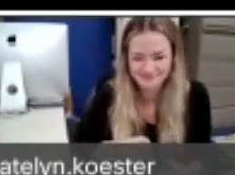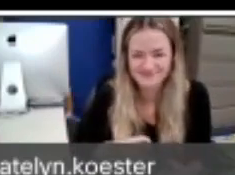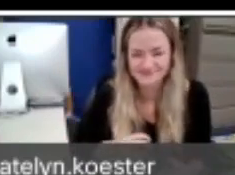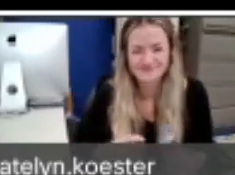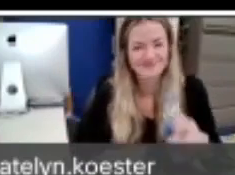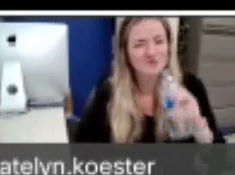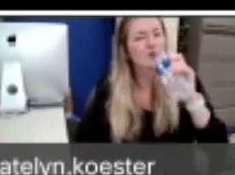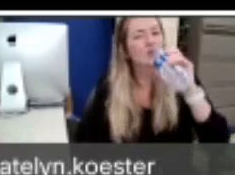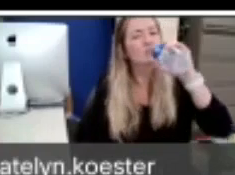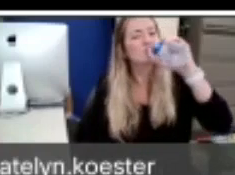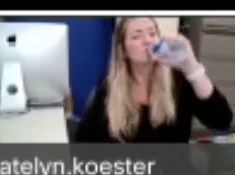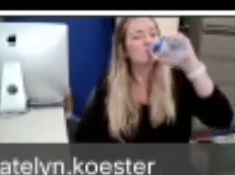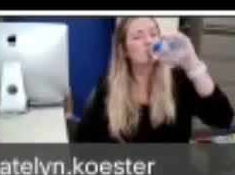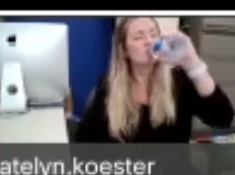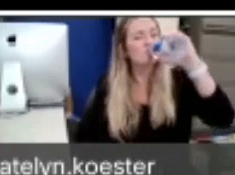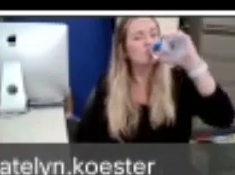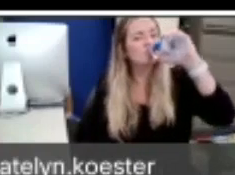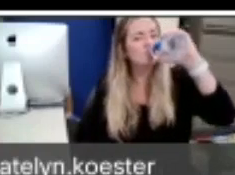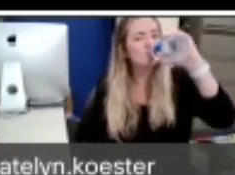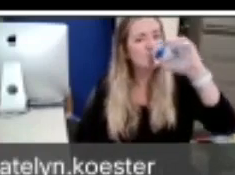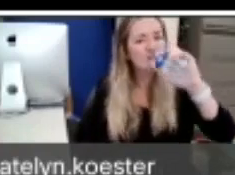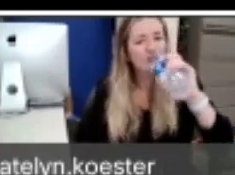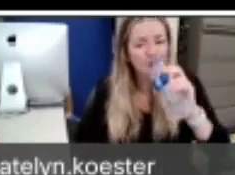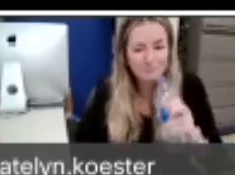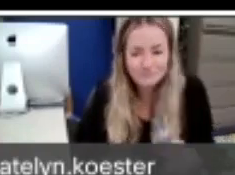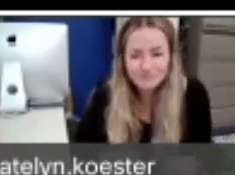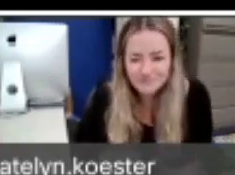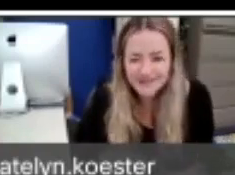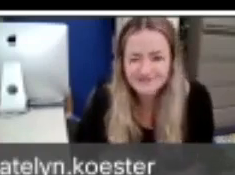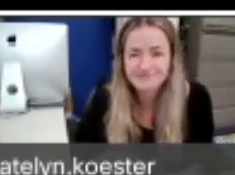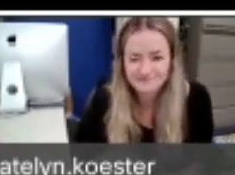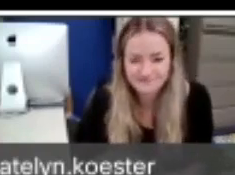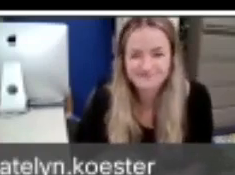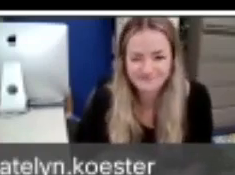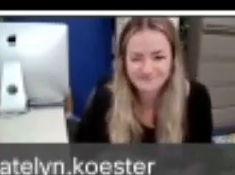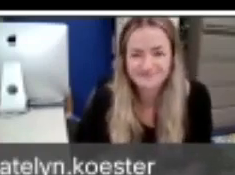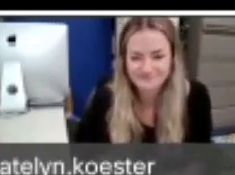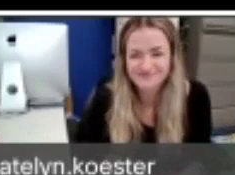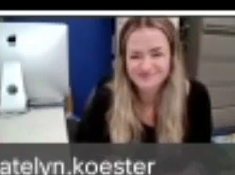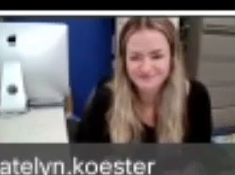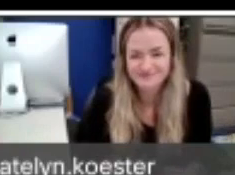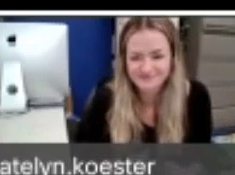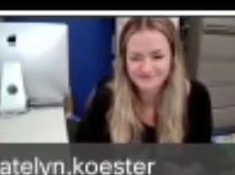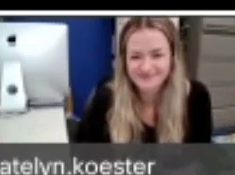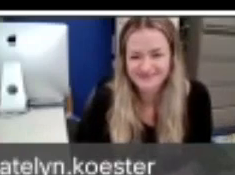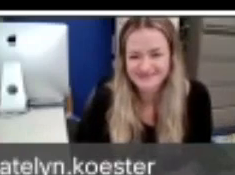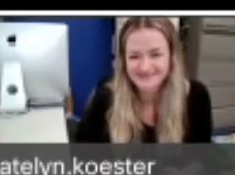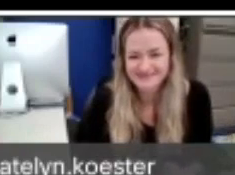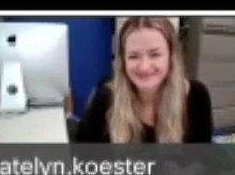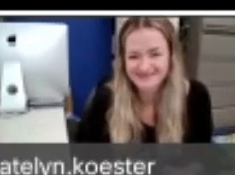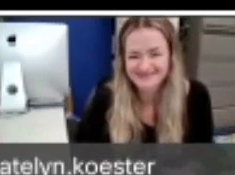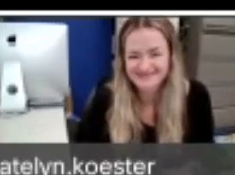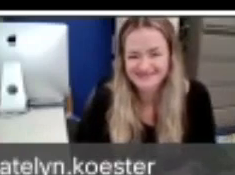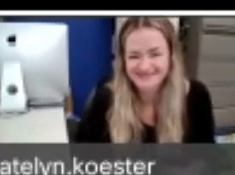so she taught me to sign. I started signing when I was 2, and Katelyn actually used to be